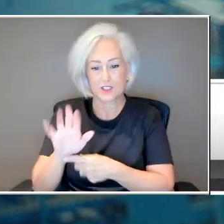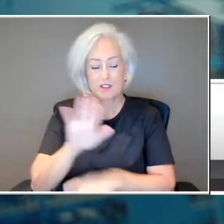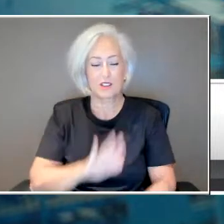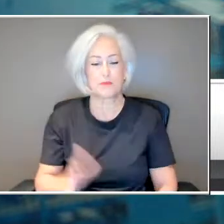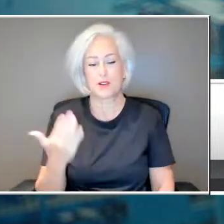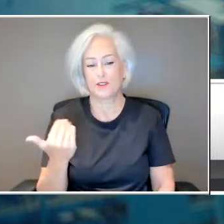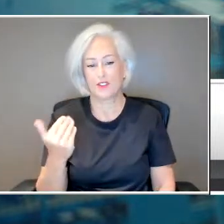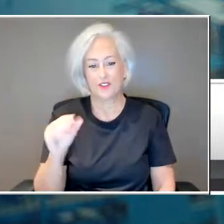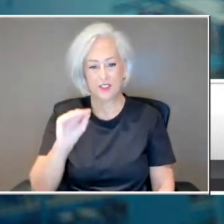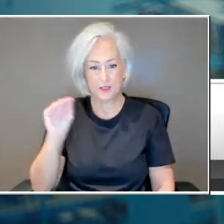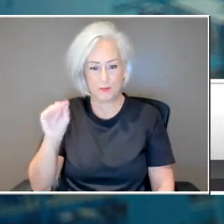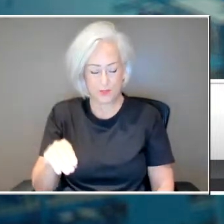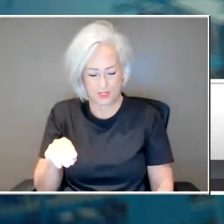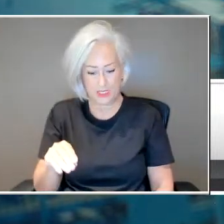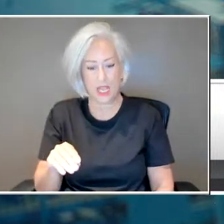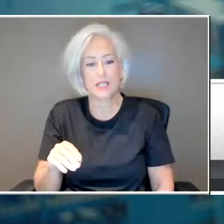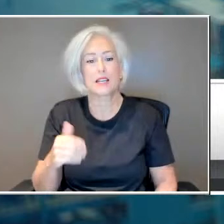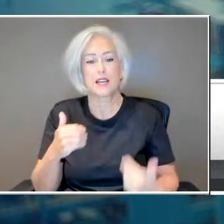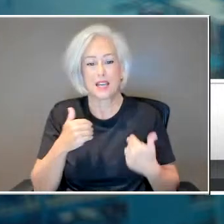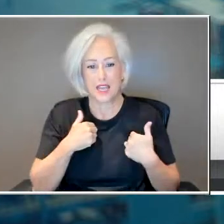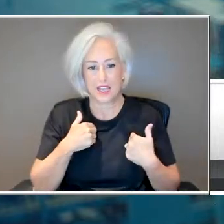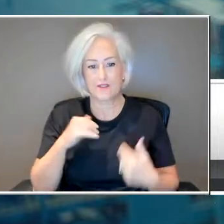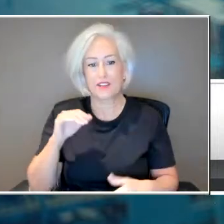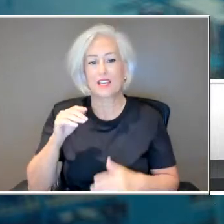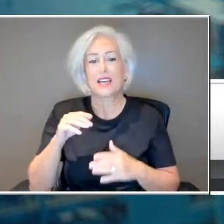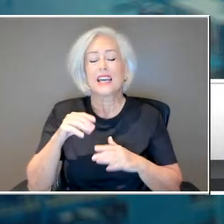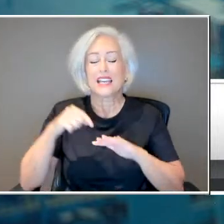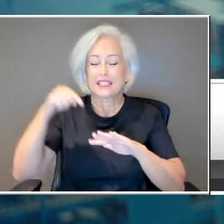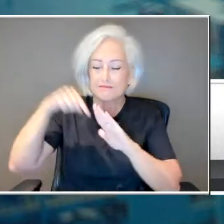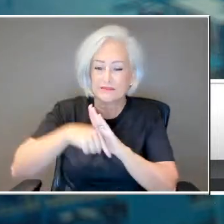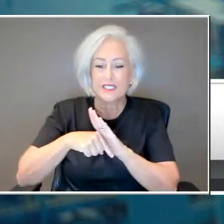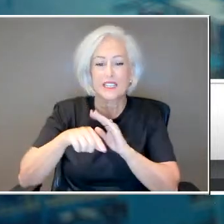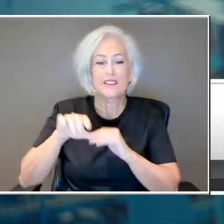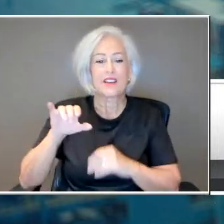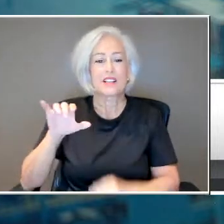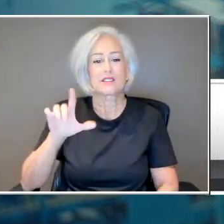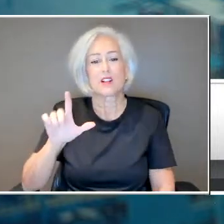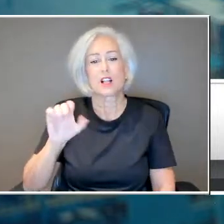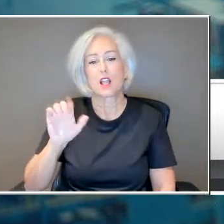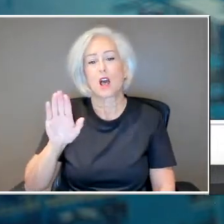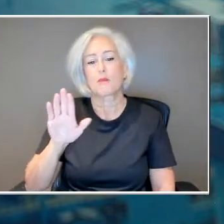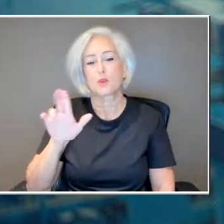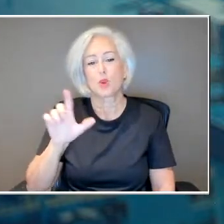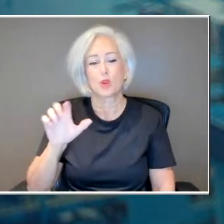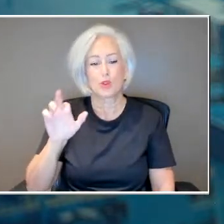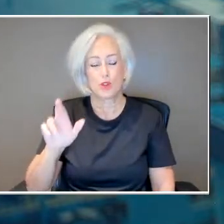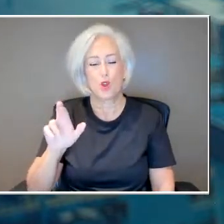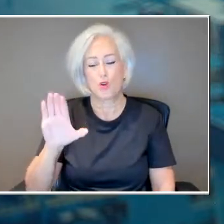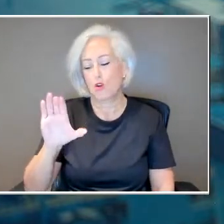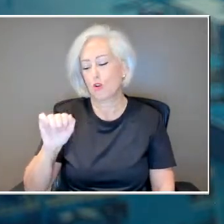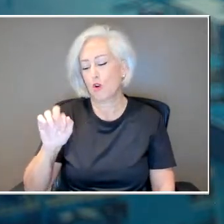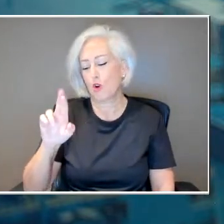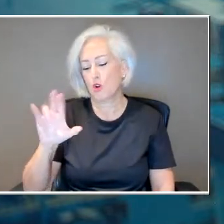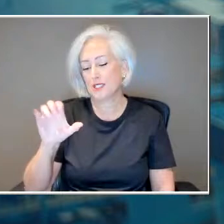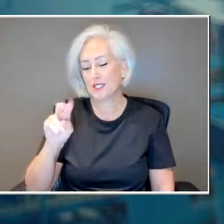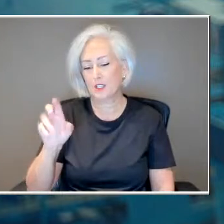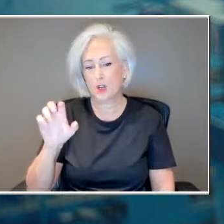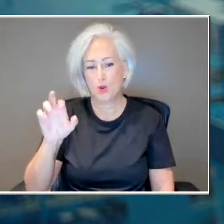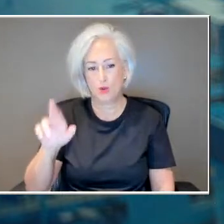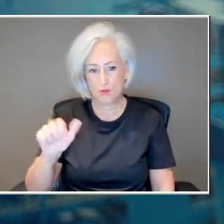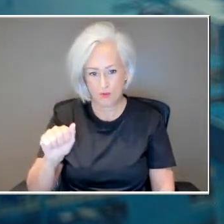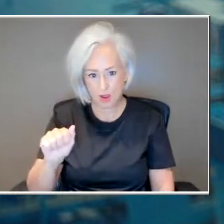that we see are invasive lobular carcinoma. But it is how they develop, and then ultimately